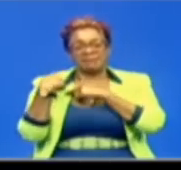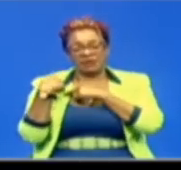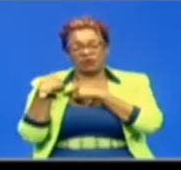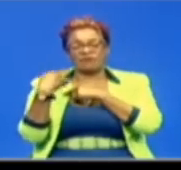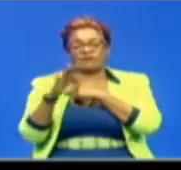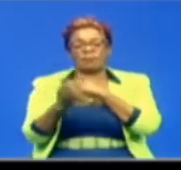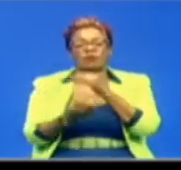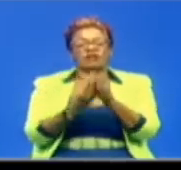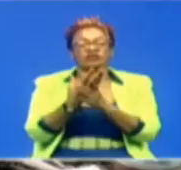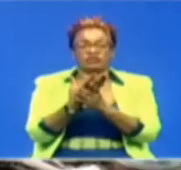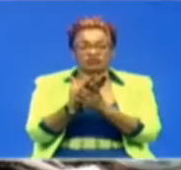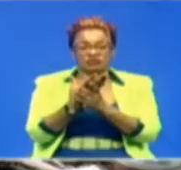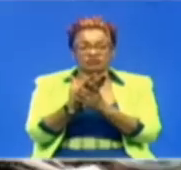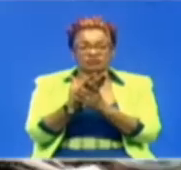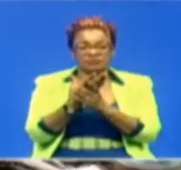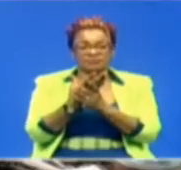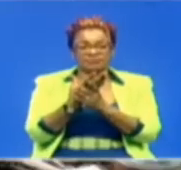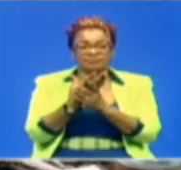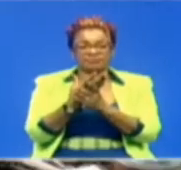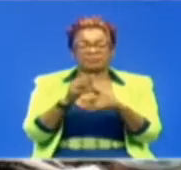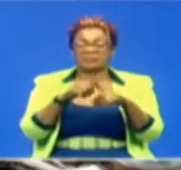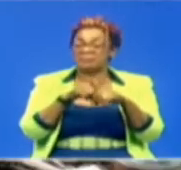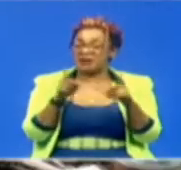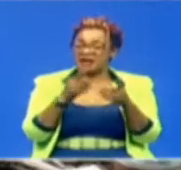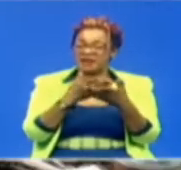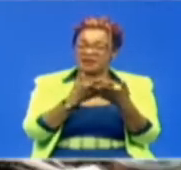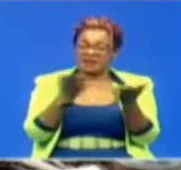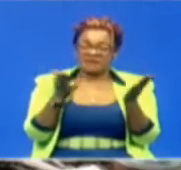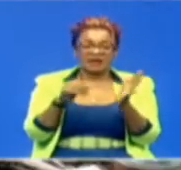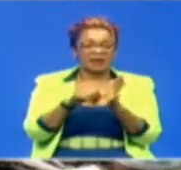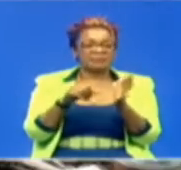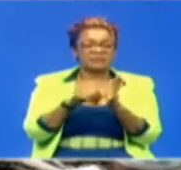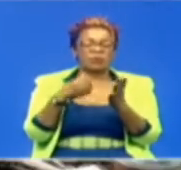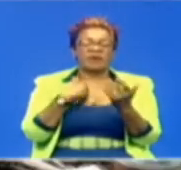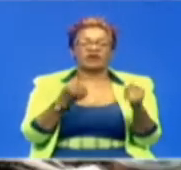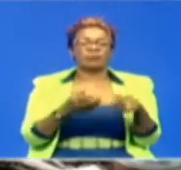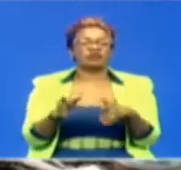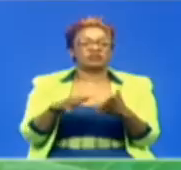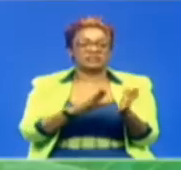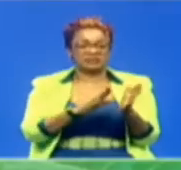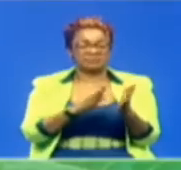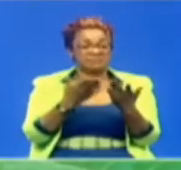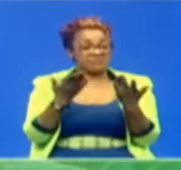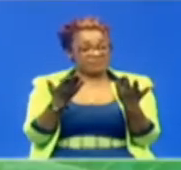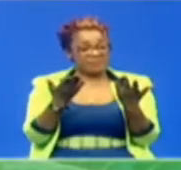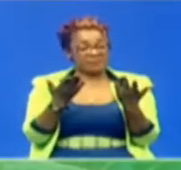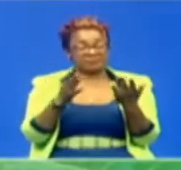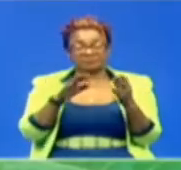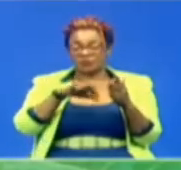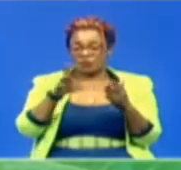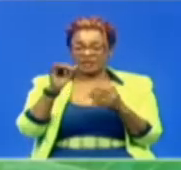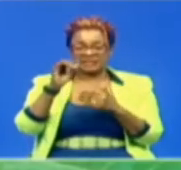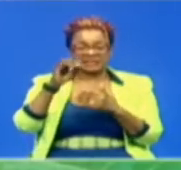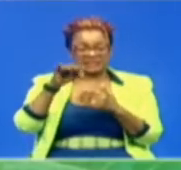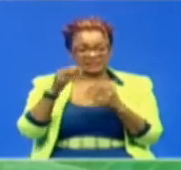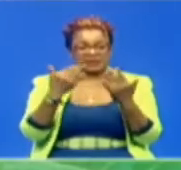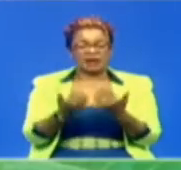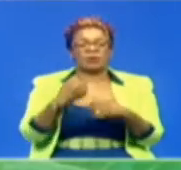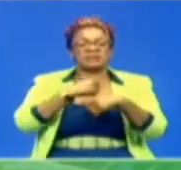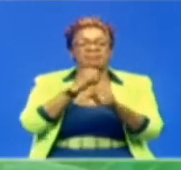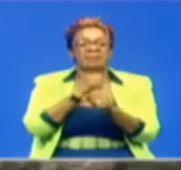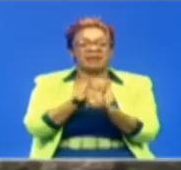production. But in every calamity, there is an opportunity. The scarcity of the insects in nature has opened up